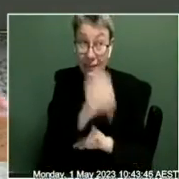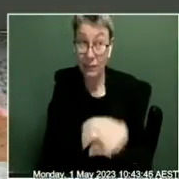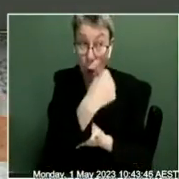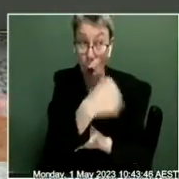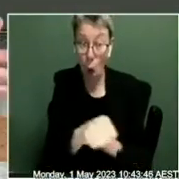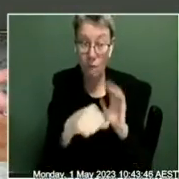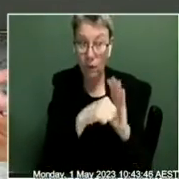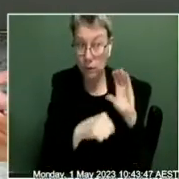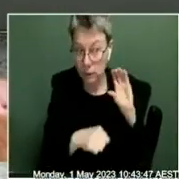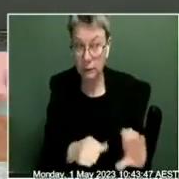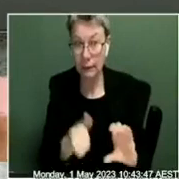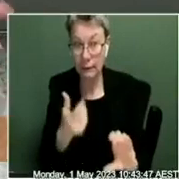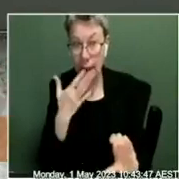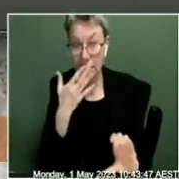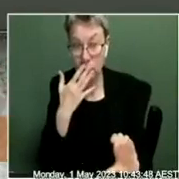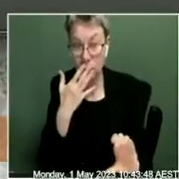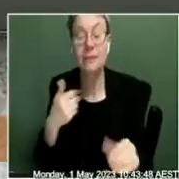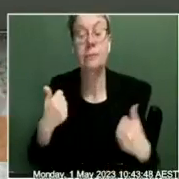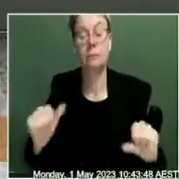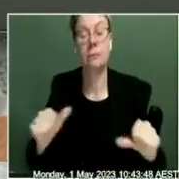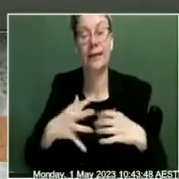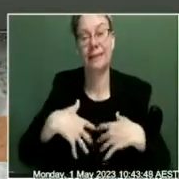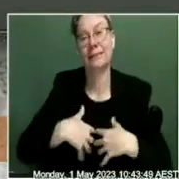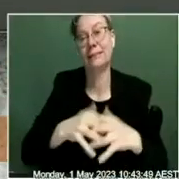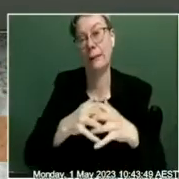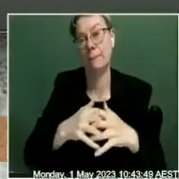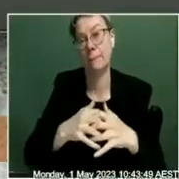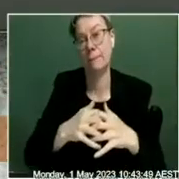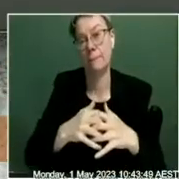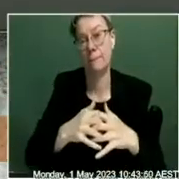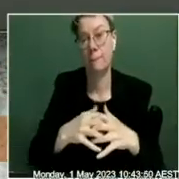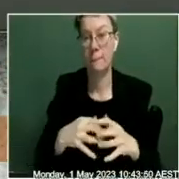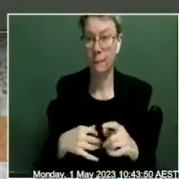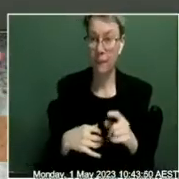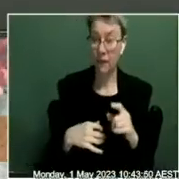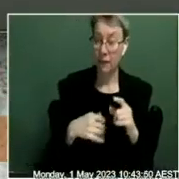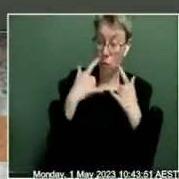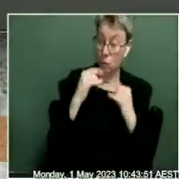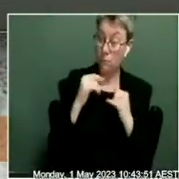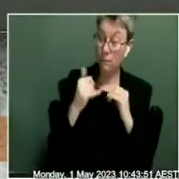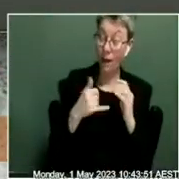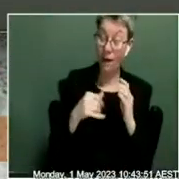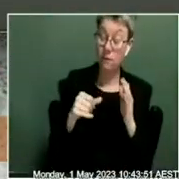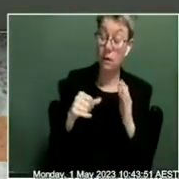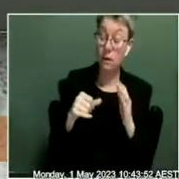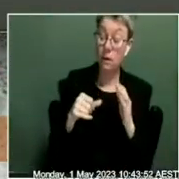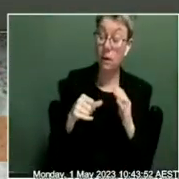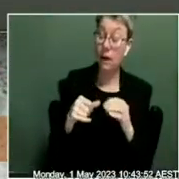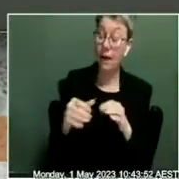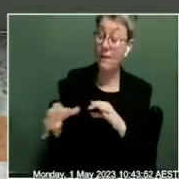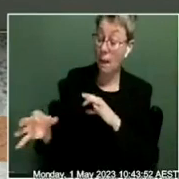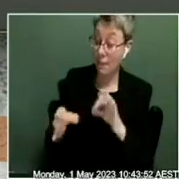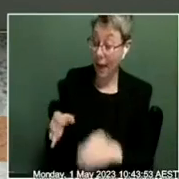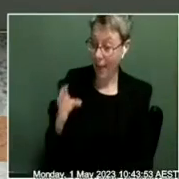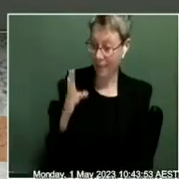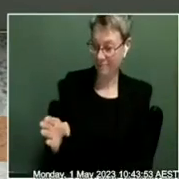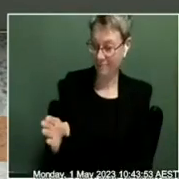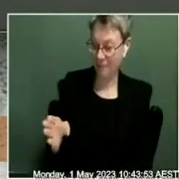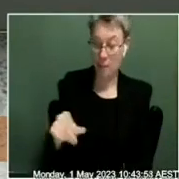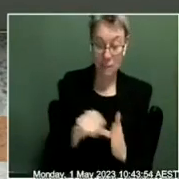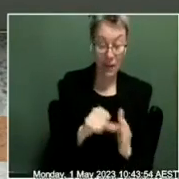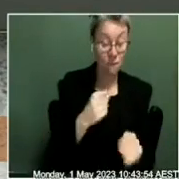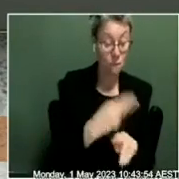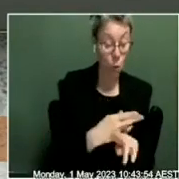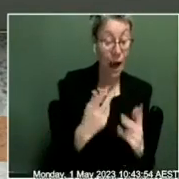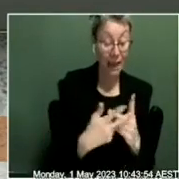money lying around for other things, you can't just use it, you can't appropriate it of your own accord for